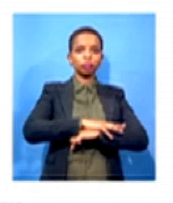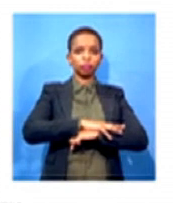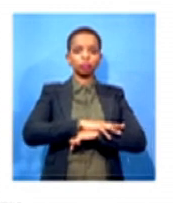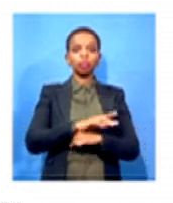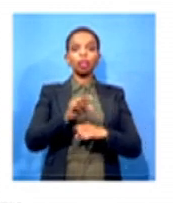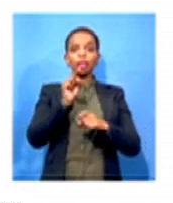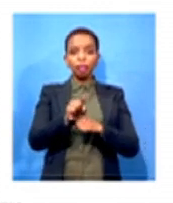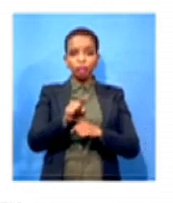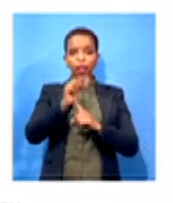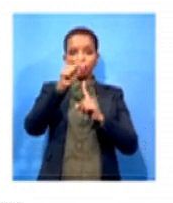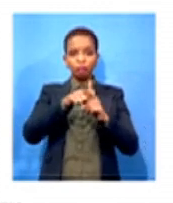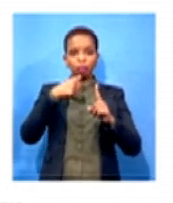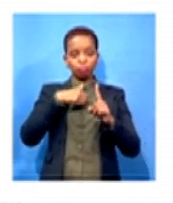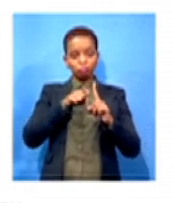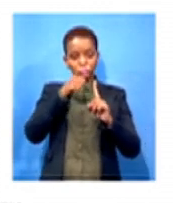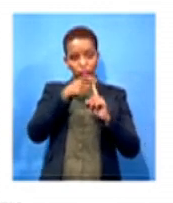Next slide.